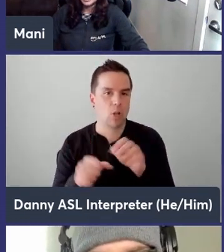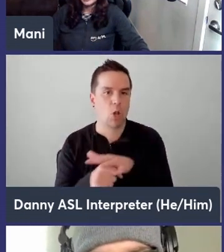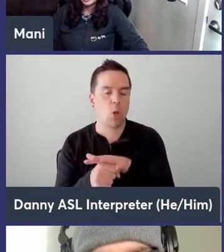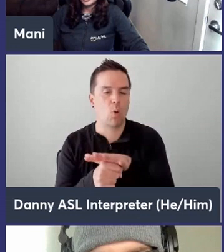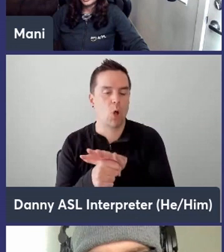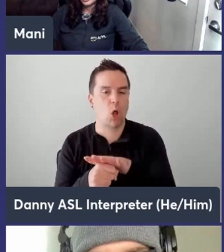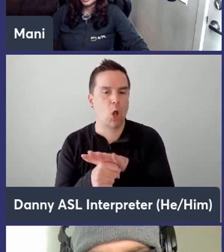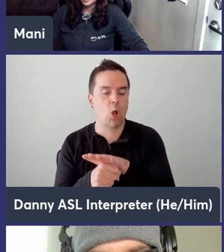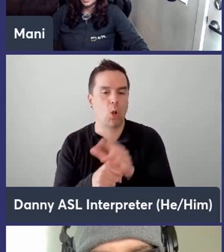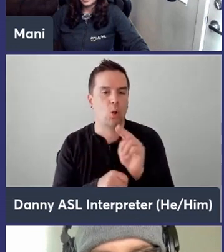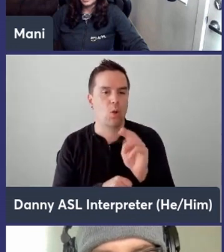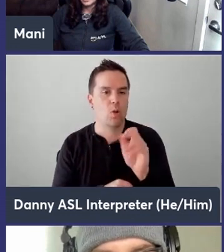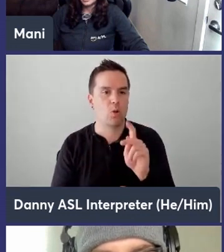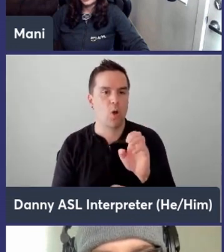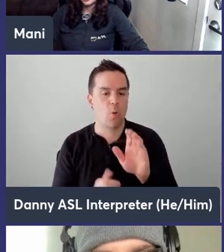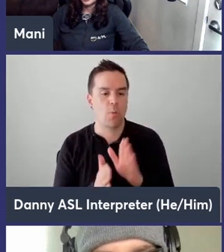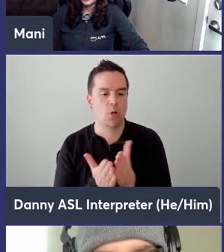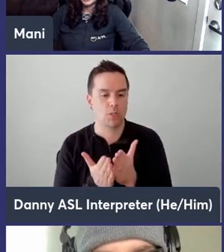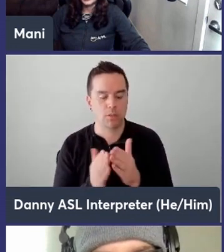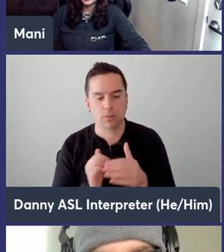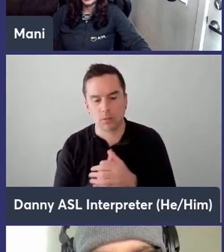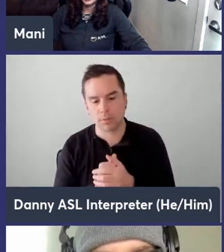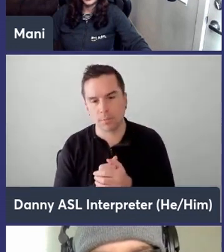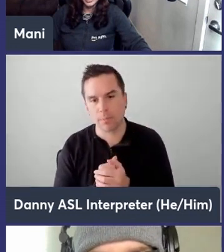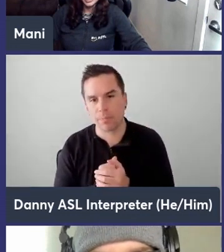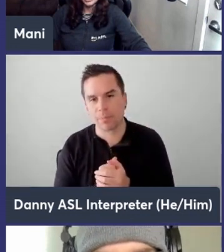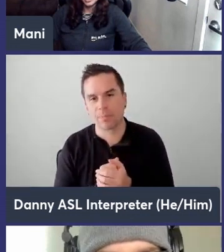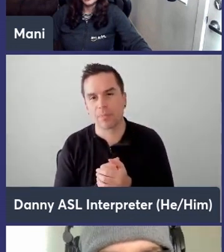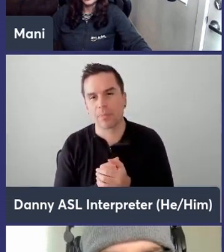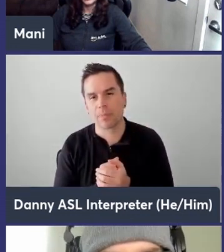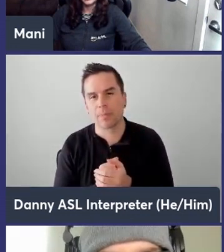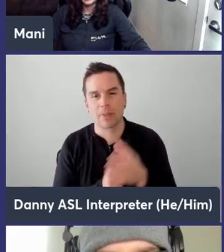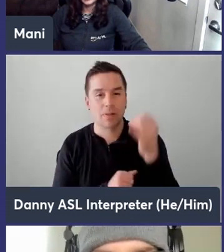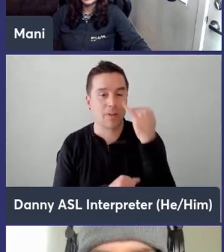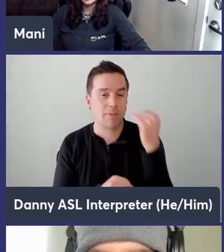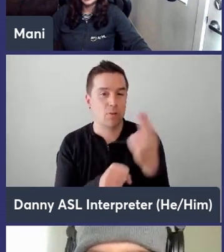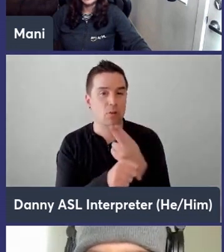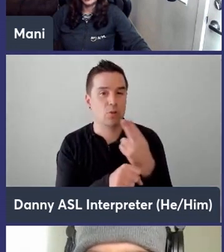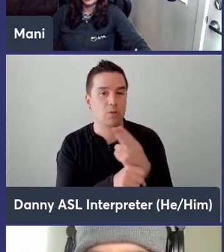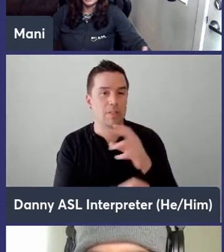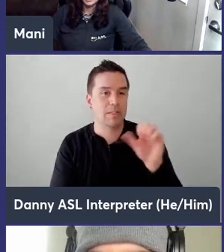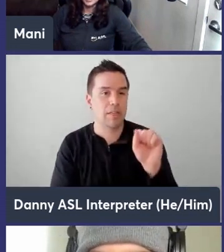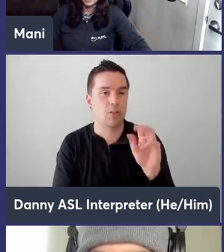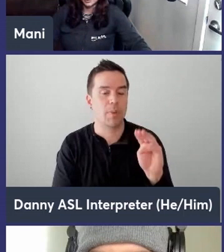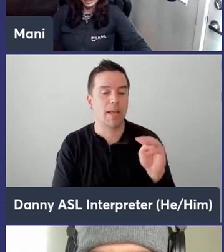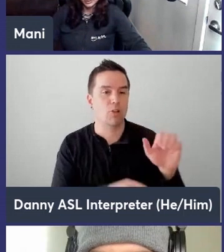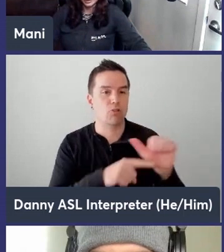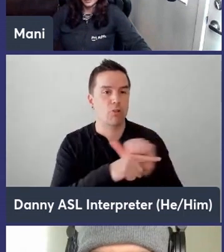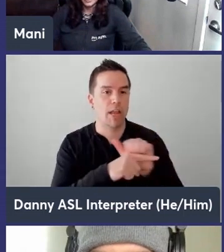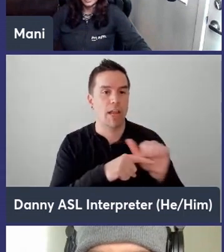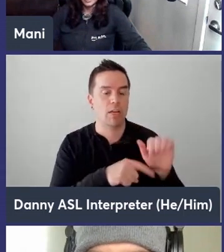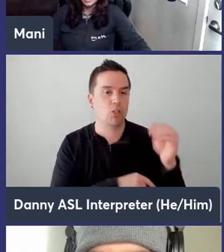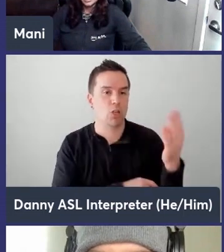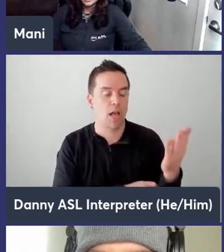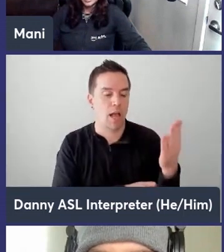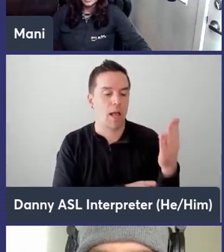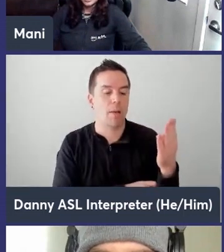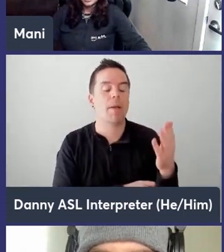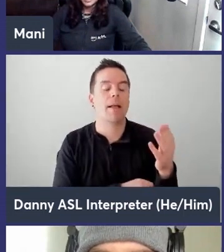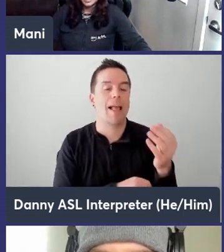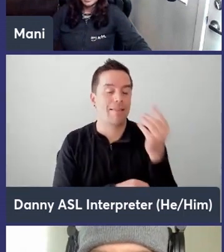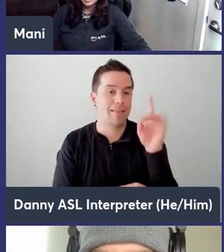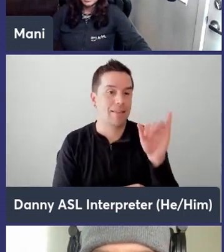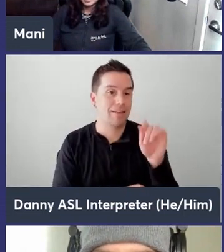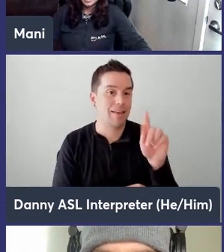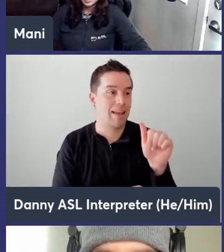notebook. Let me show you the one, like if you're using a SageMaker training job where the data is coming from S3 location, right? So then you will